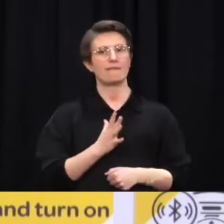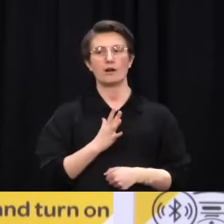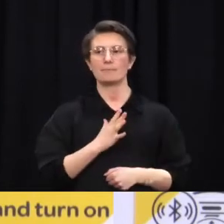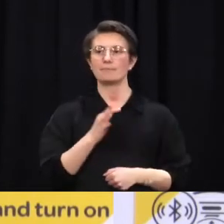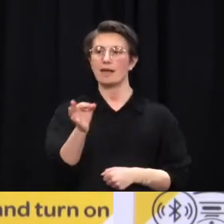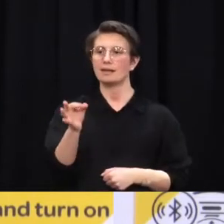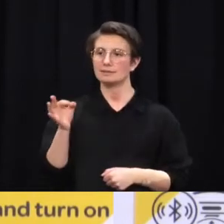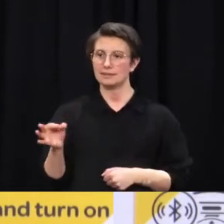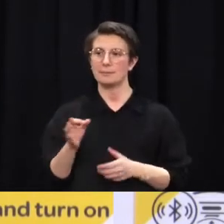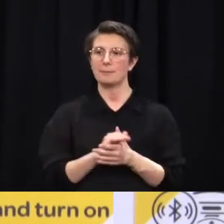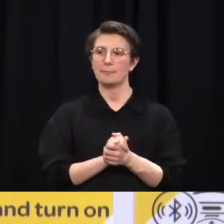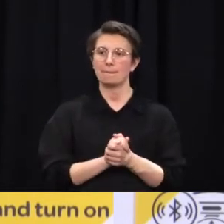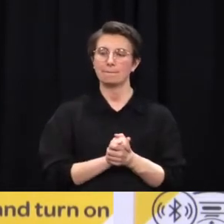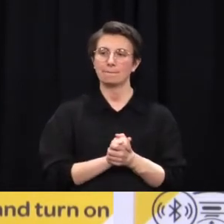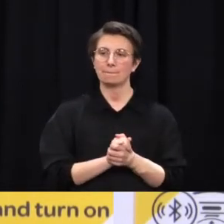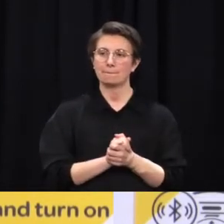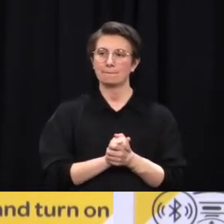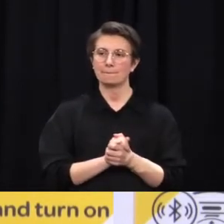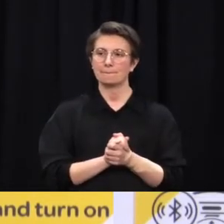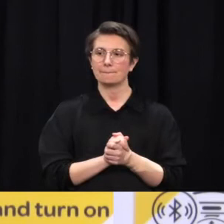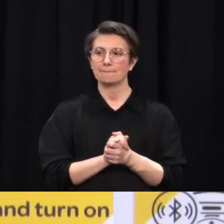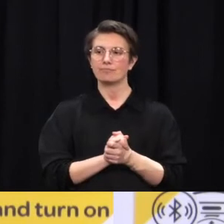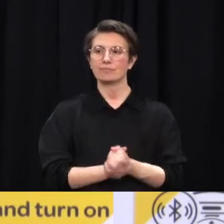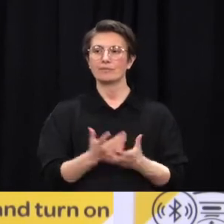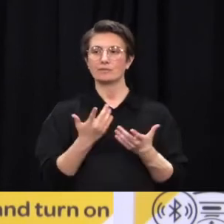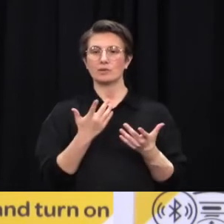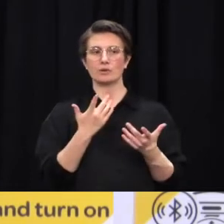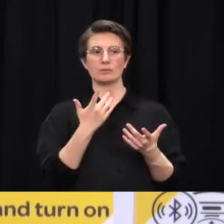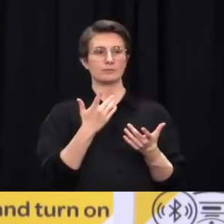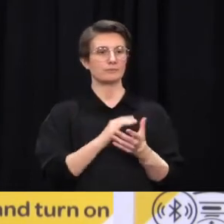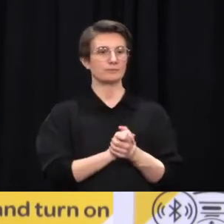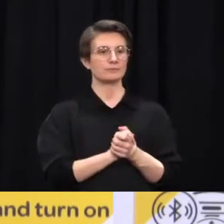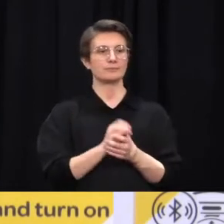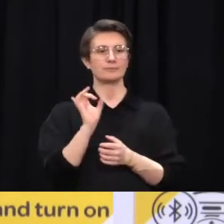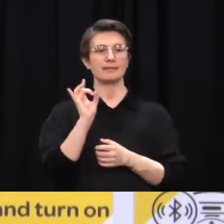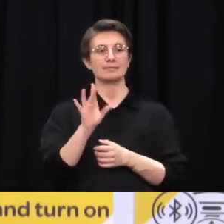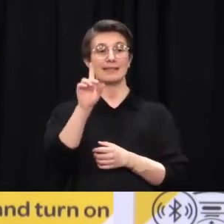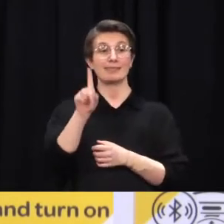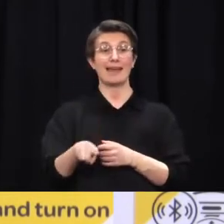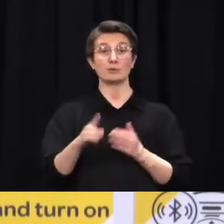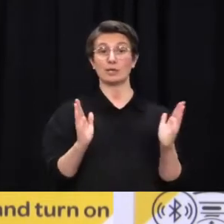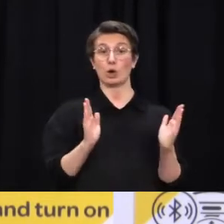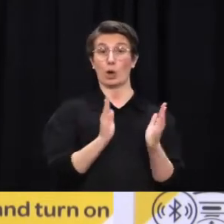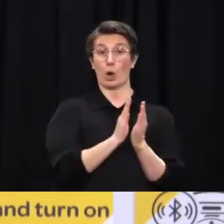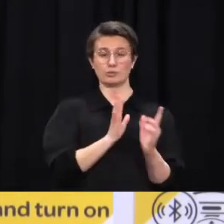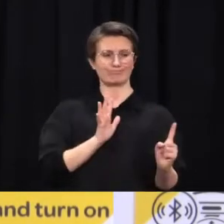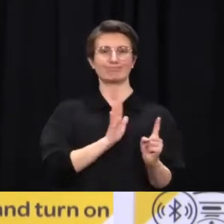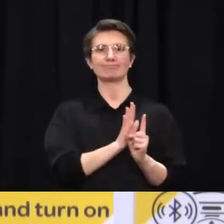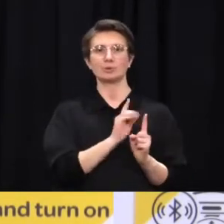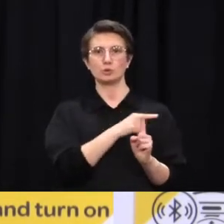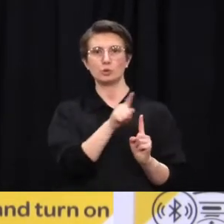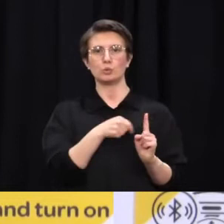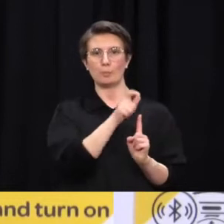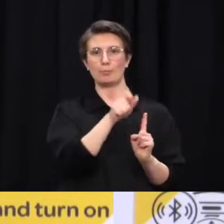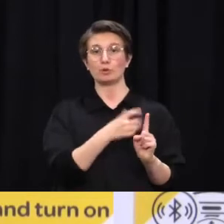-isolation? And do we have the health staff to do them? Yes, so the normal process is they get daily health checks. And